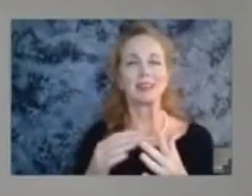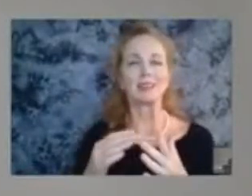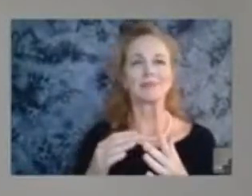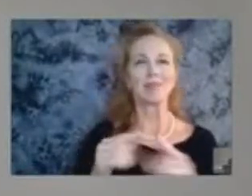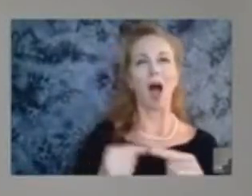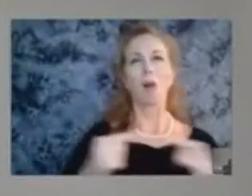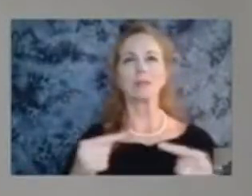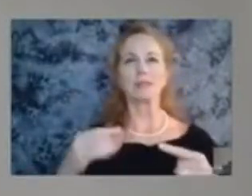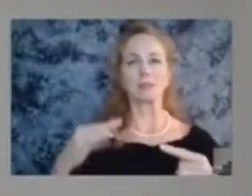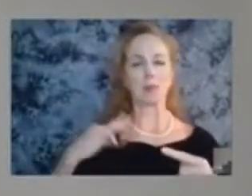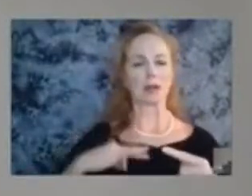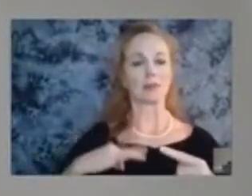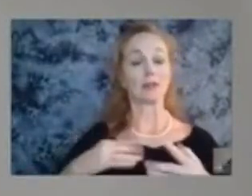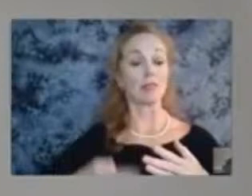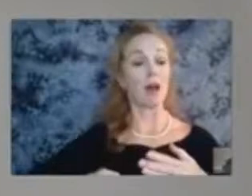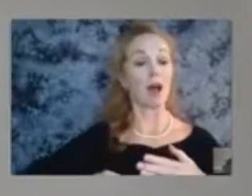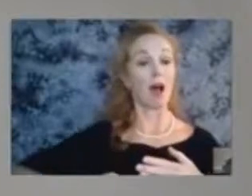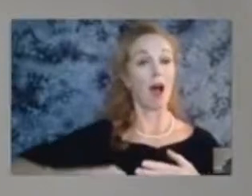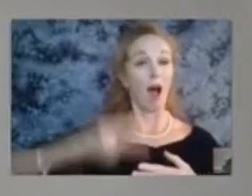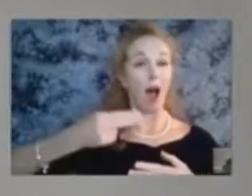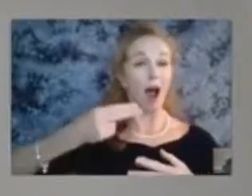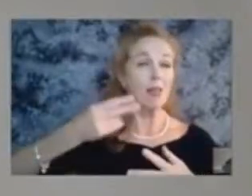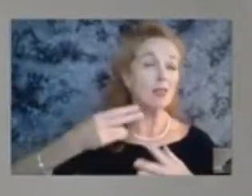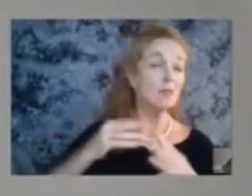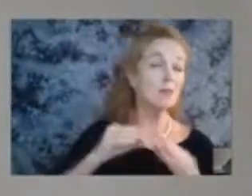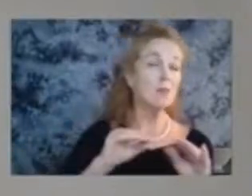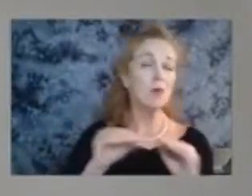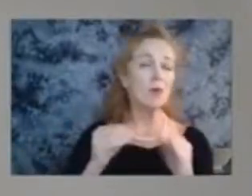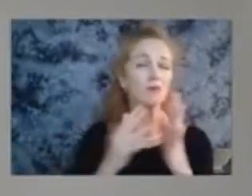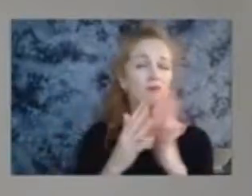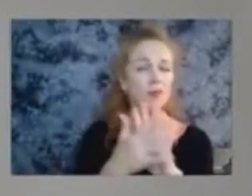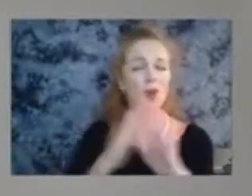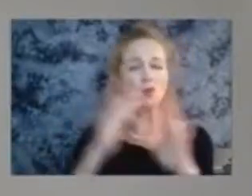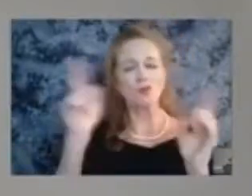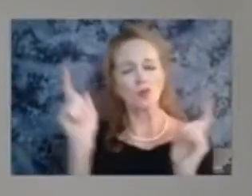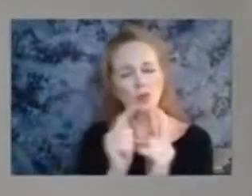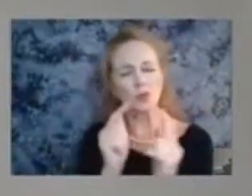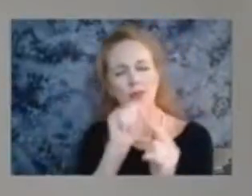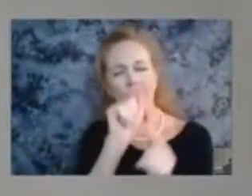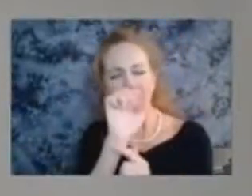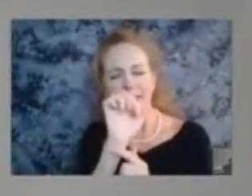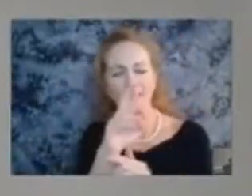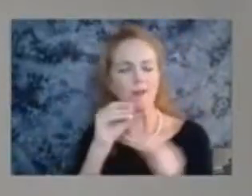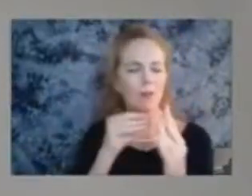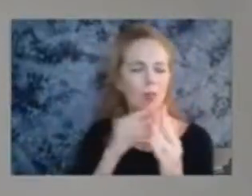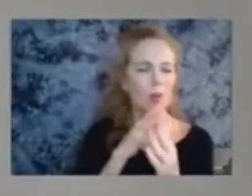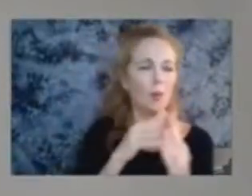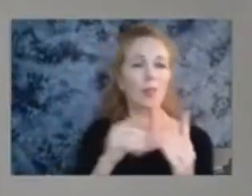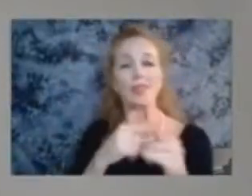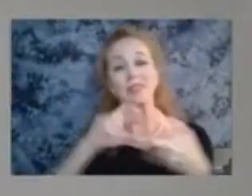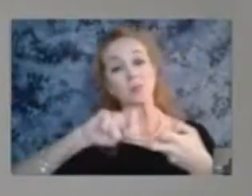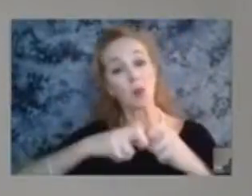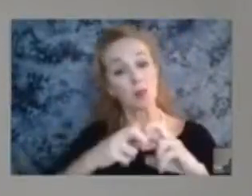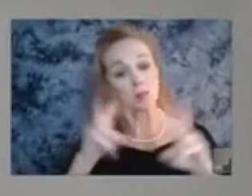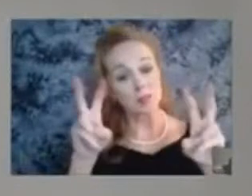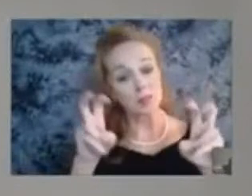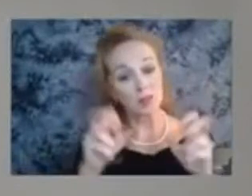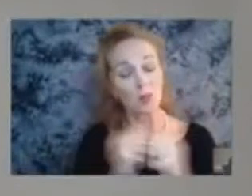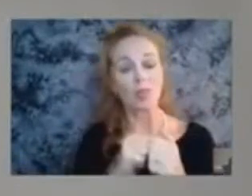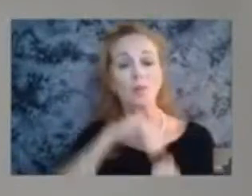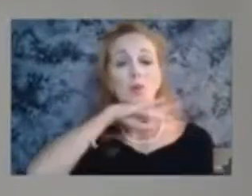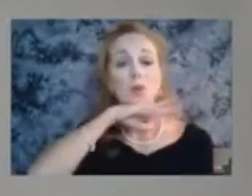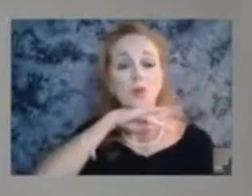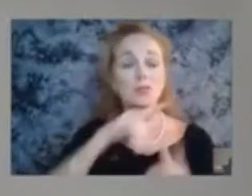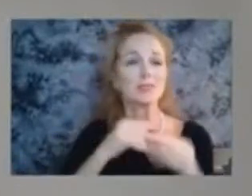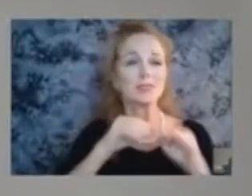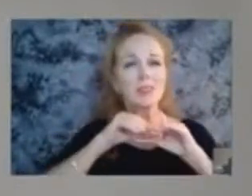that the higher you move in the filtration, the reduced airflow, and then you start having issues with the dilution and